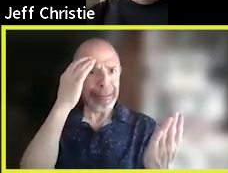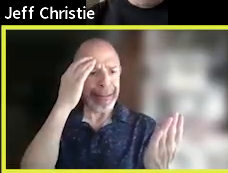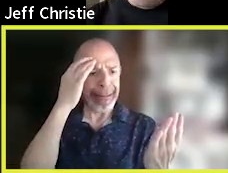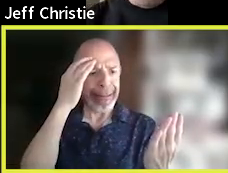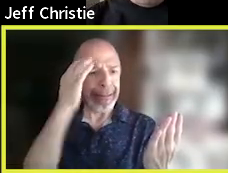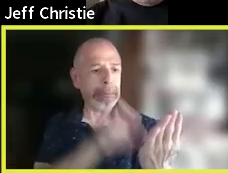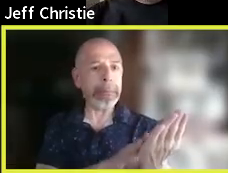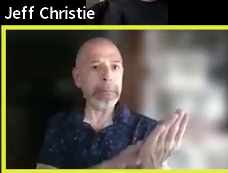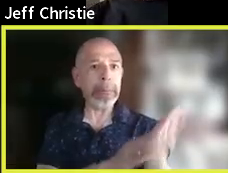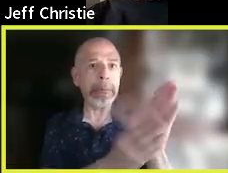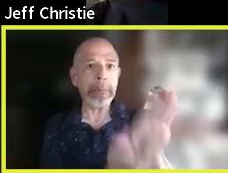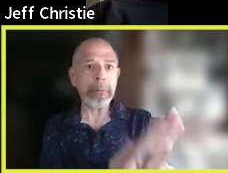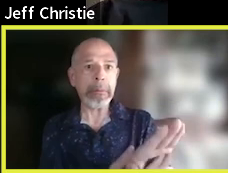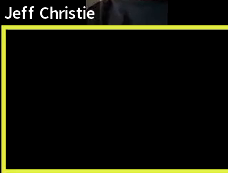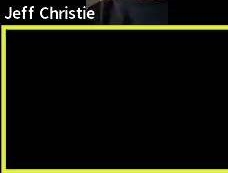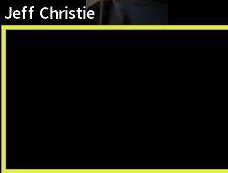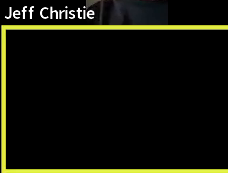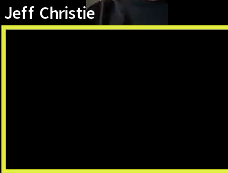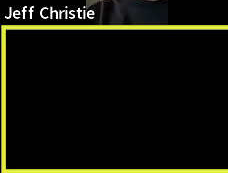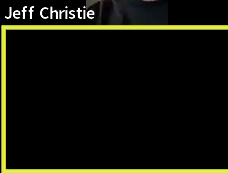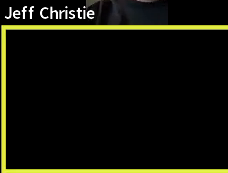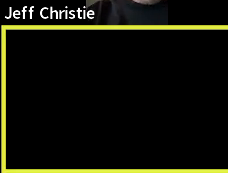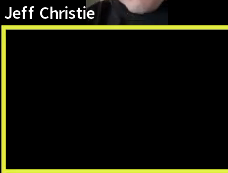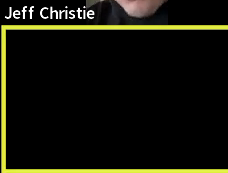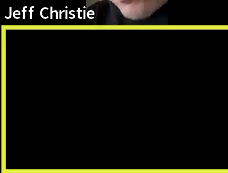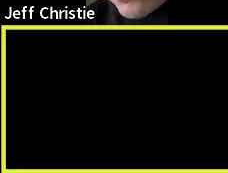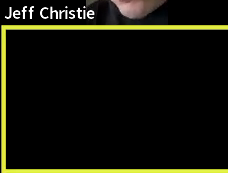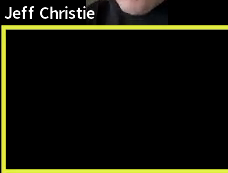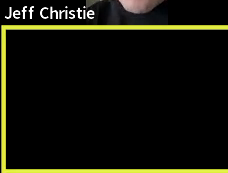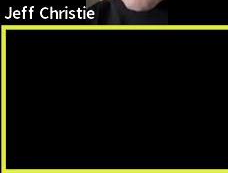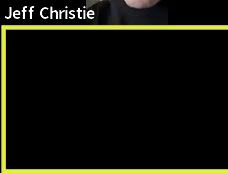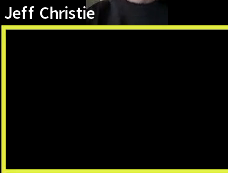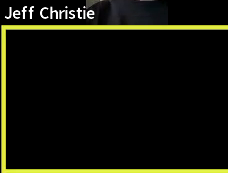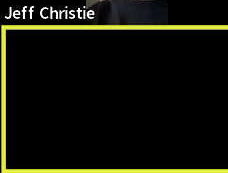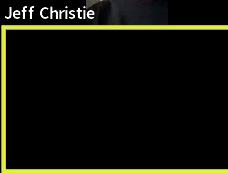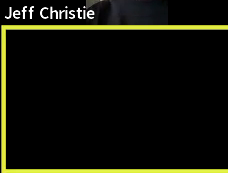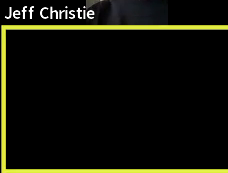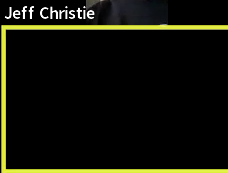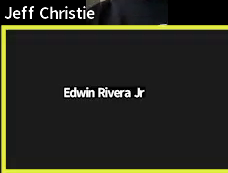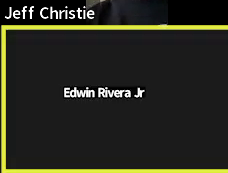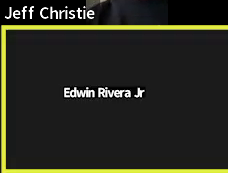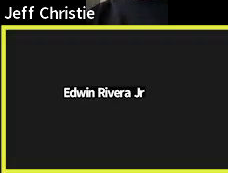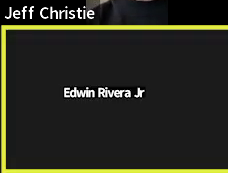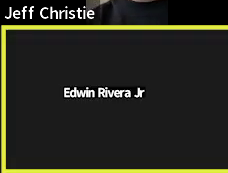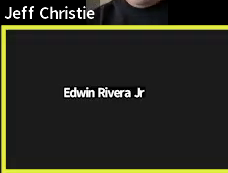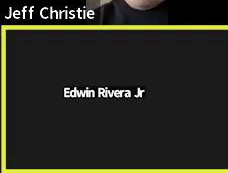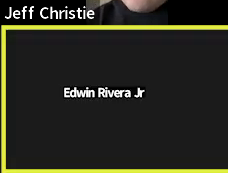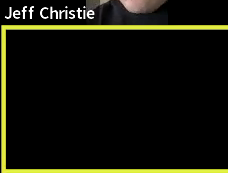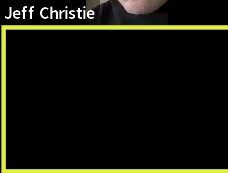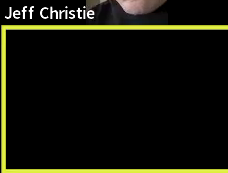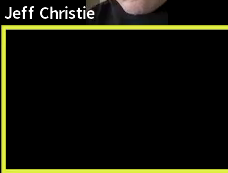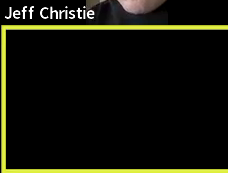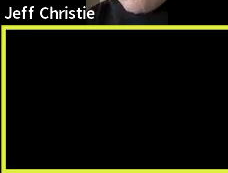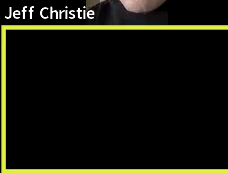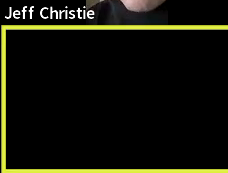by it, but they were celebrating along with us that they are delighted that the letters are coming out in English and Spanish. and